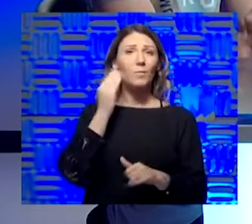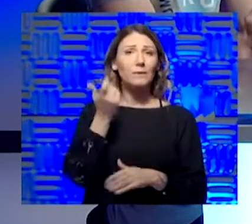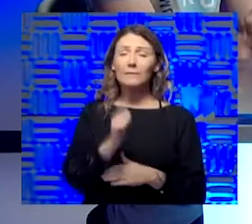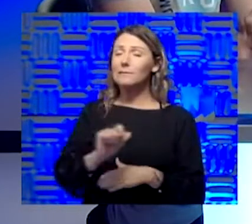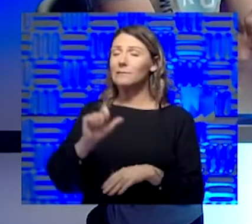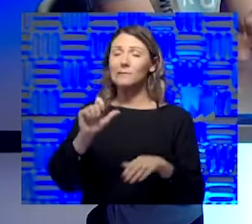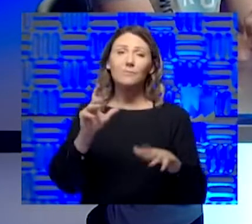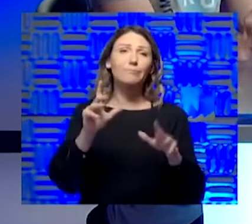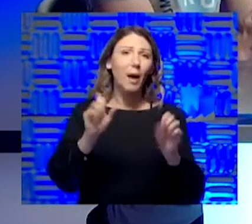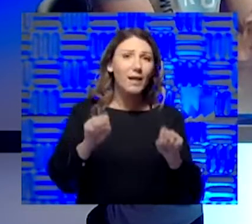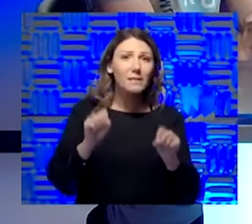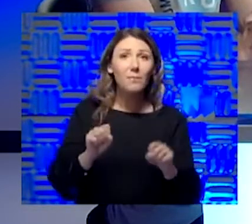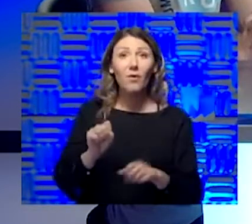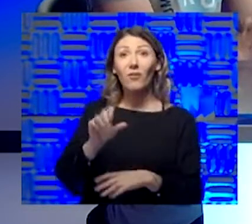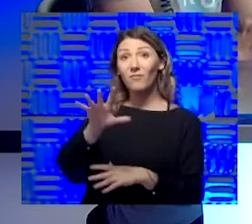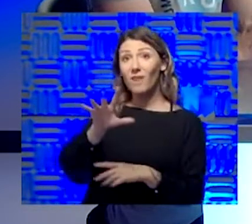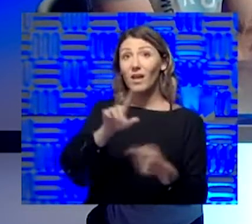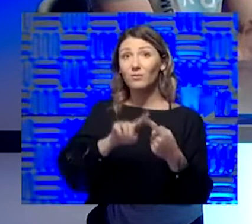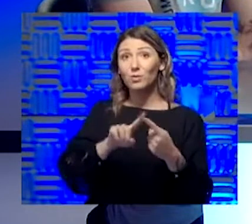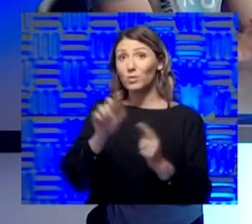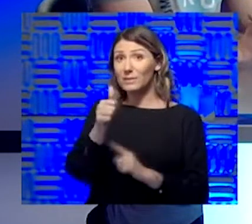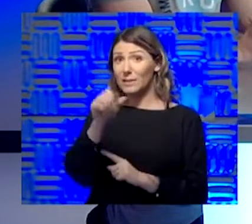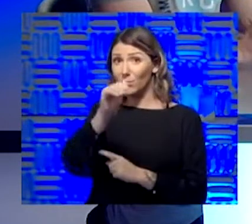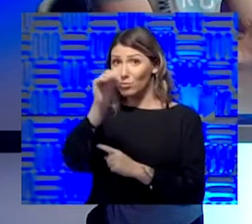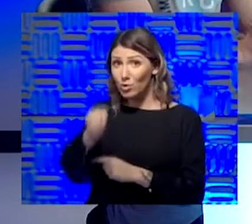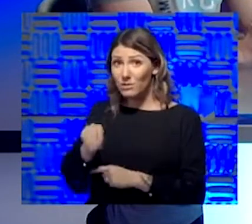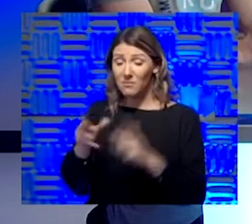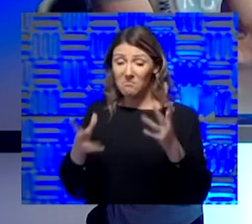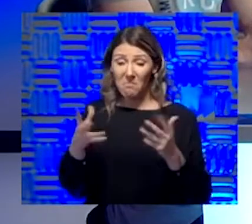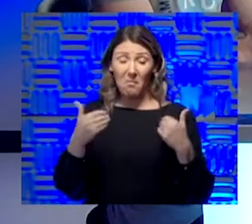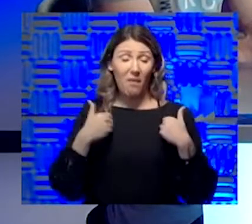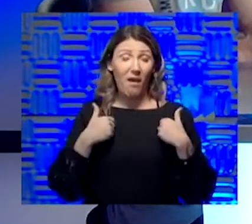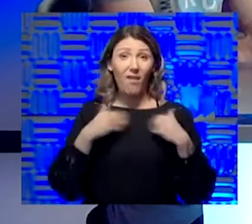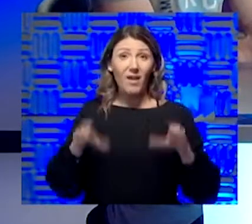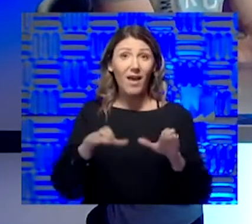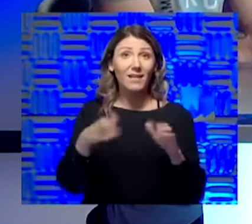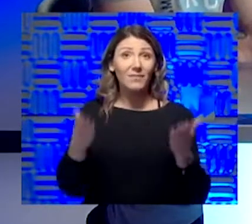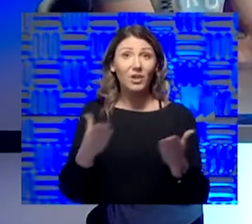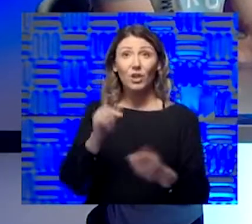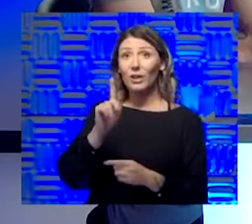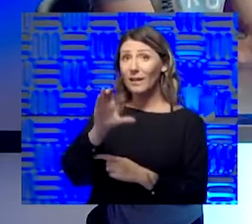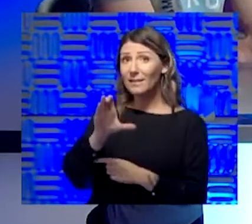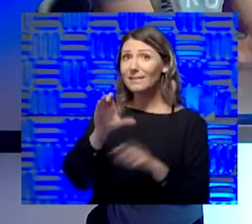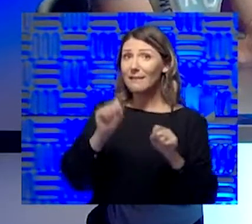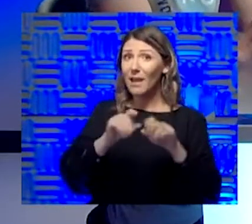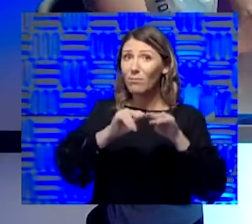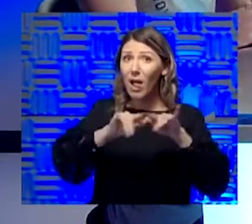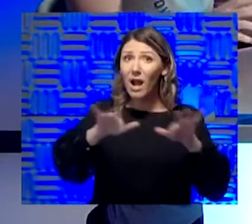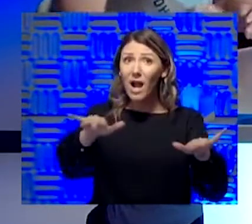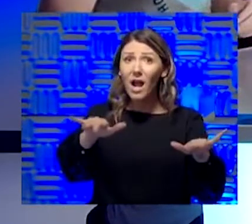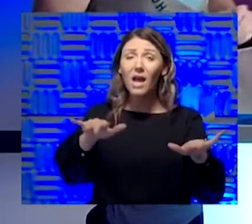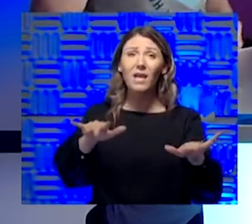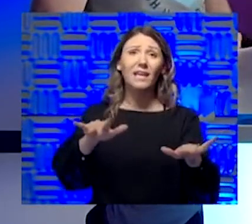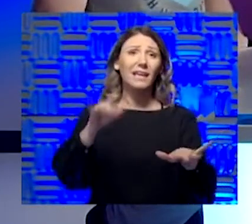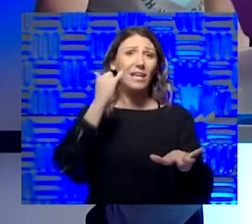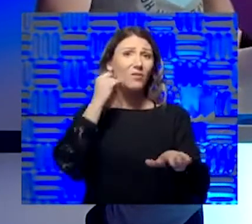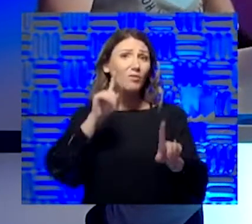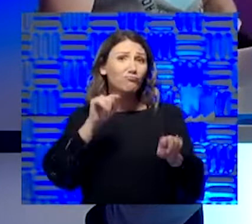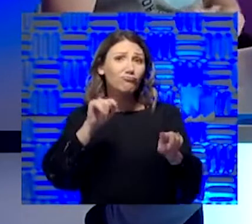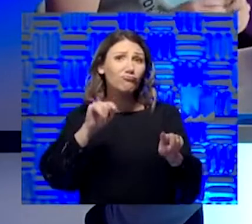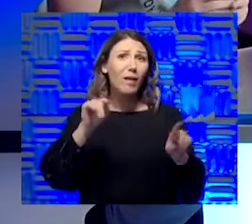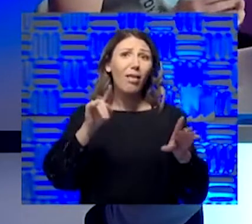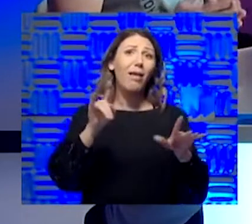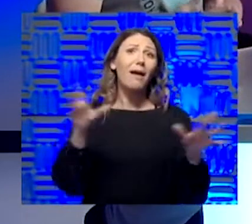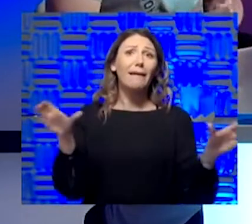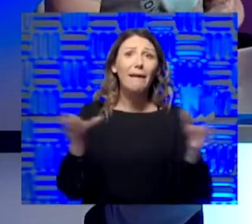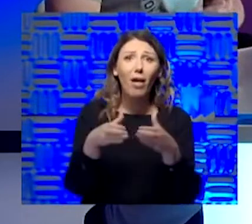to 10% of people may have or have had the coronavirus active here in Kansas City and could spread it. You go to a gathering of let's say